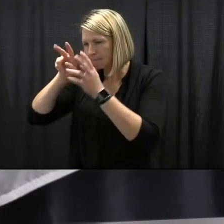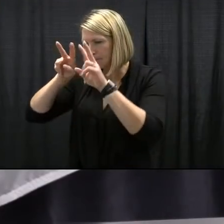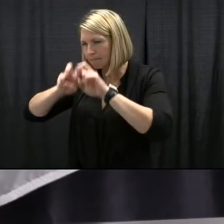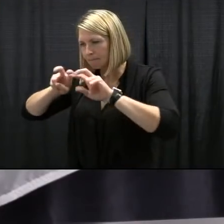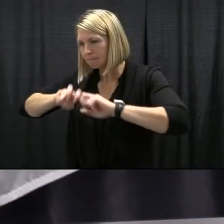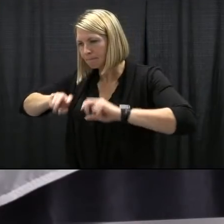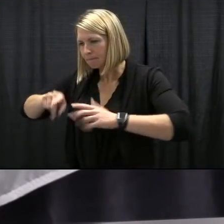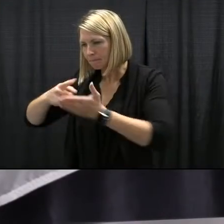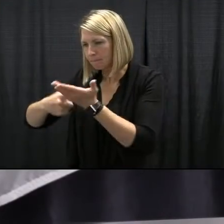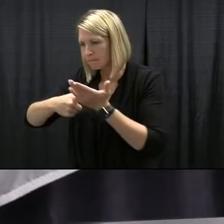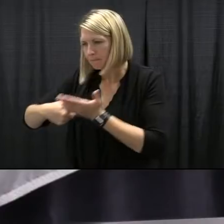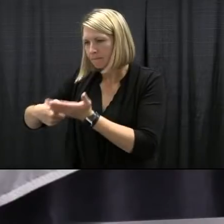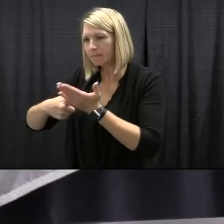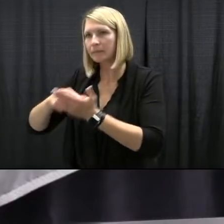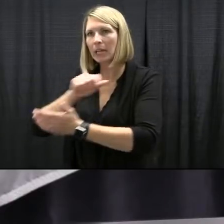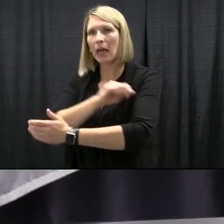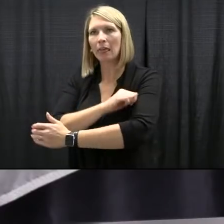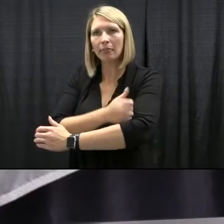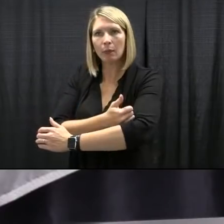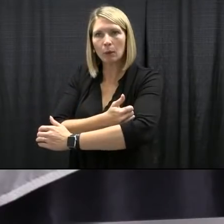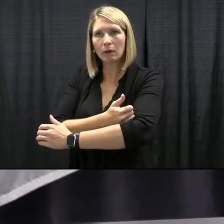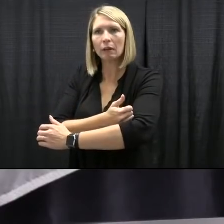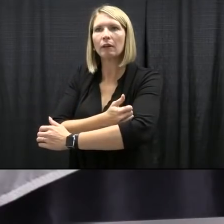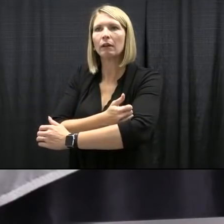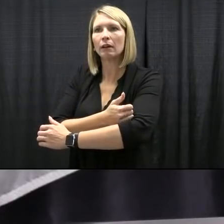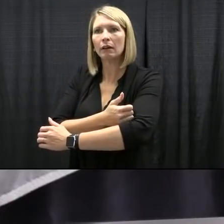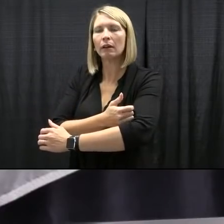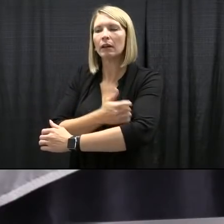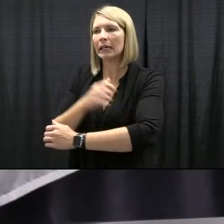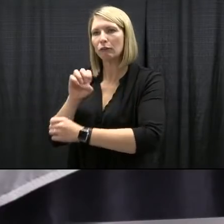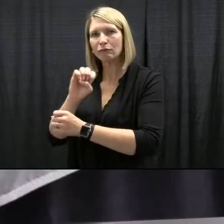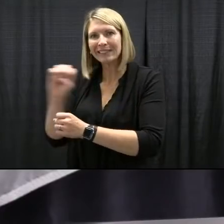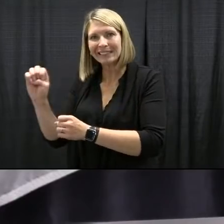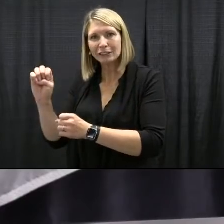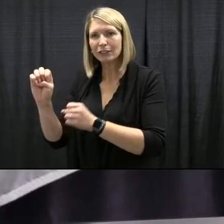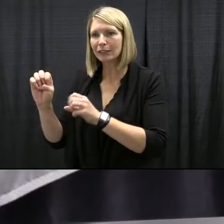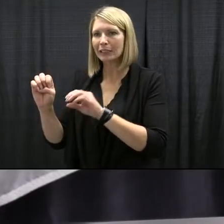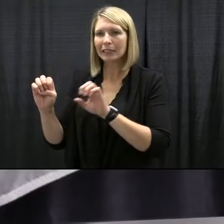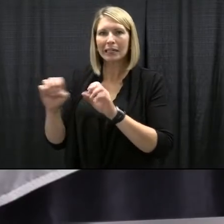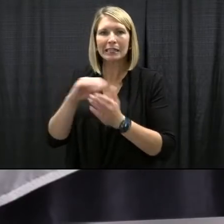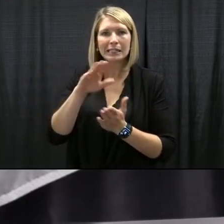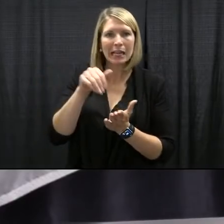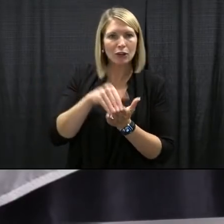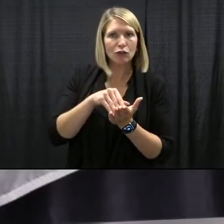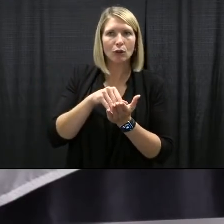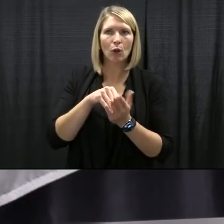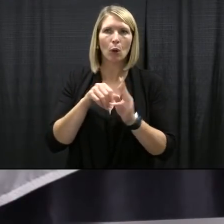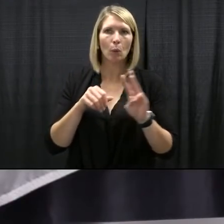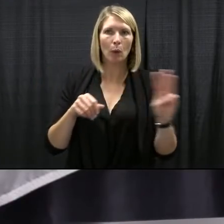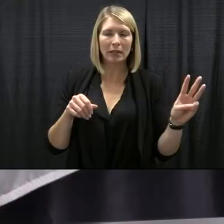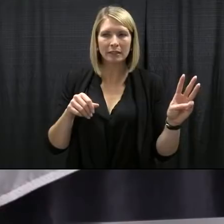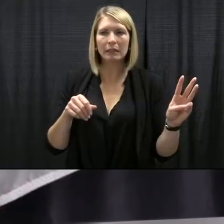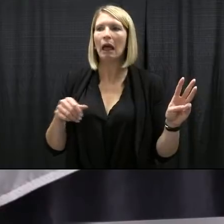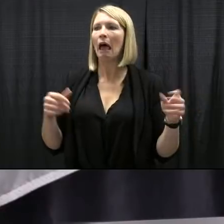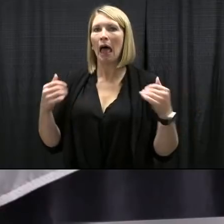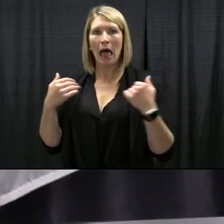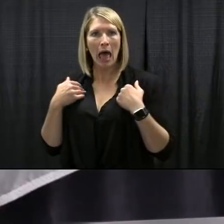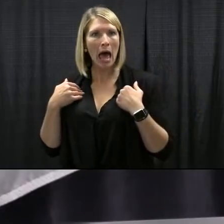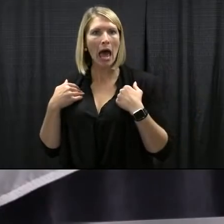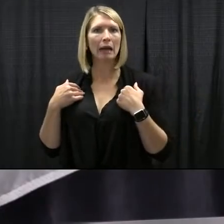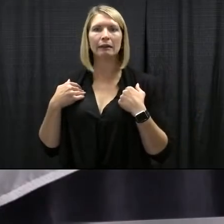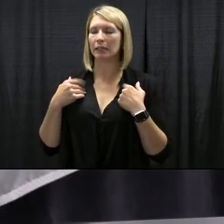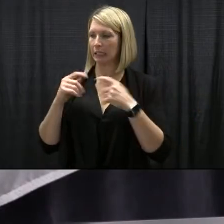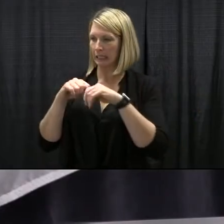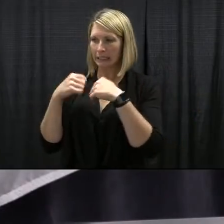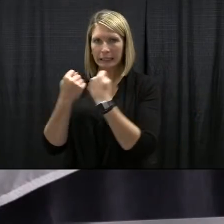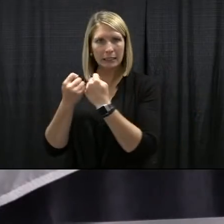authorities. And we're able to put together similar teams to what we did for Ontario. And we were moving